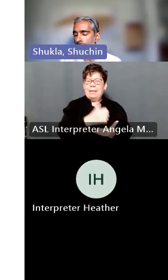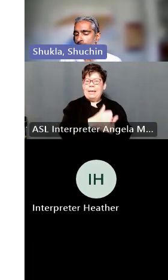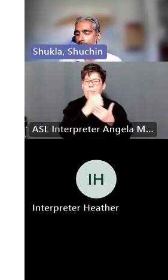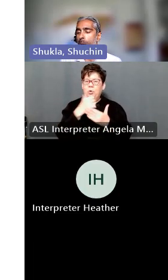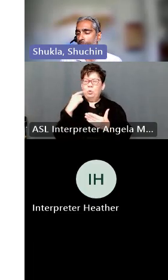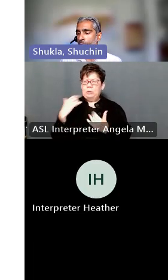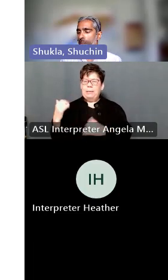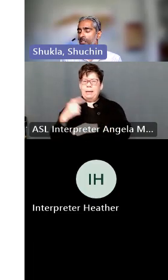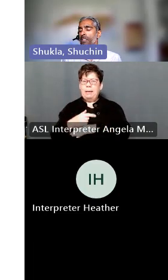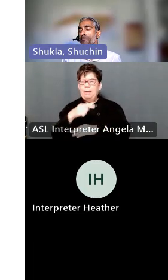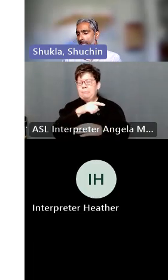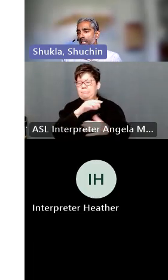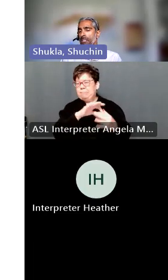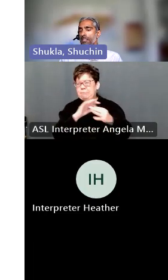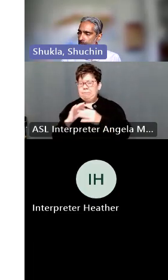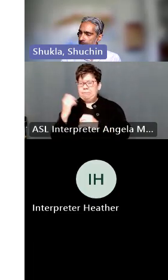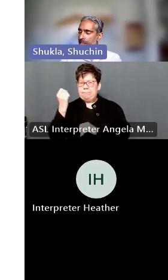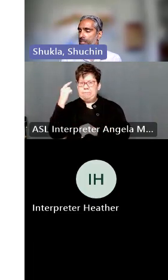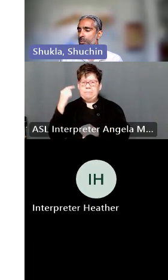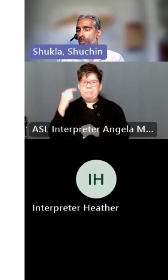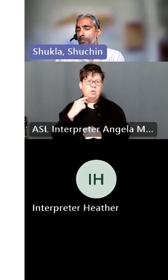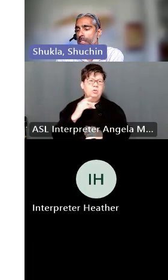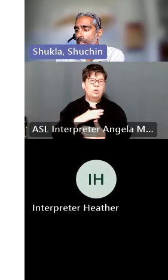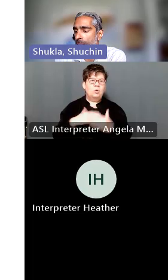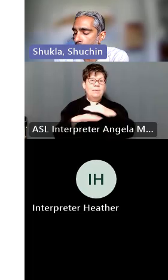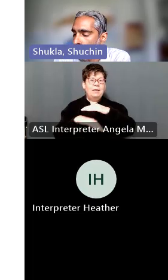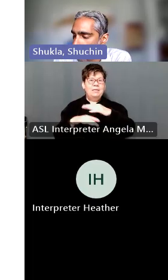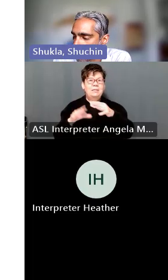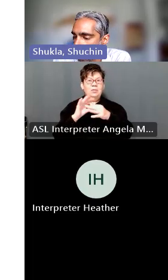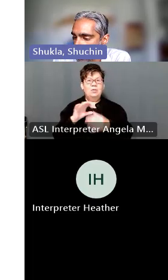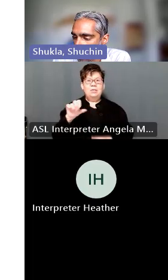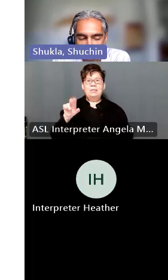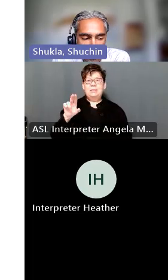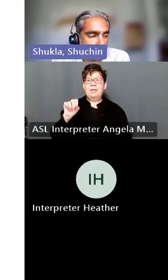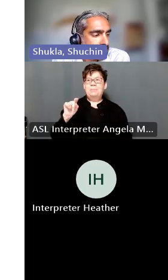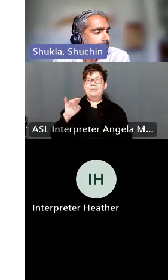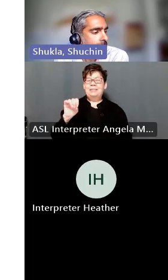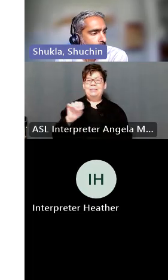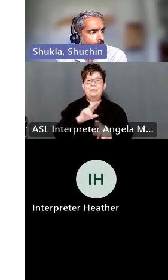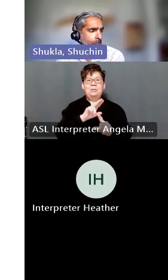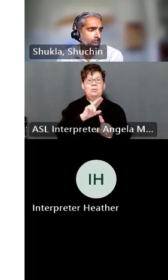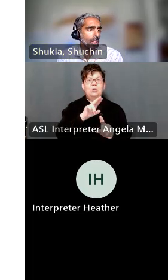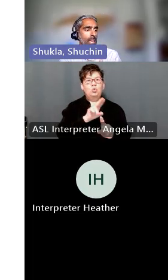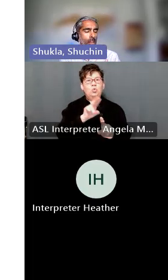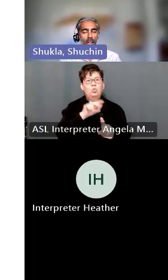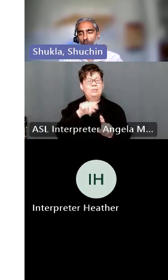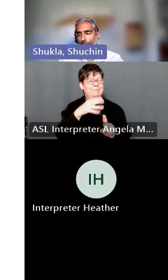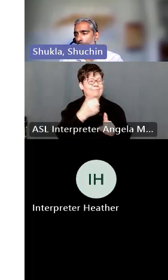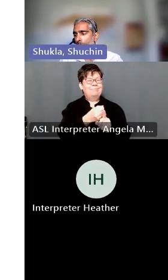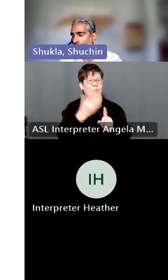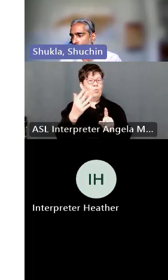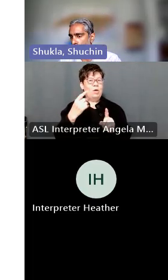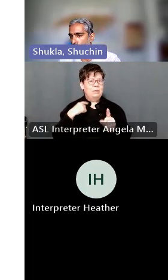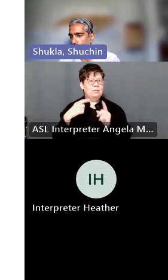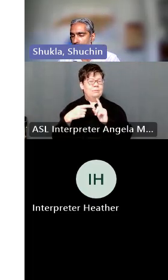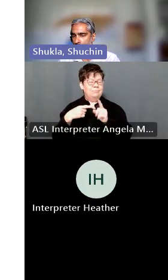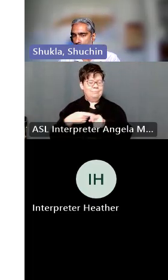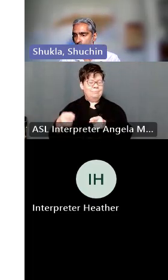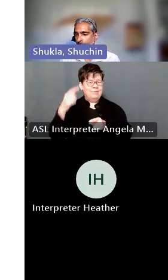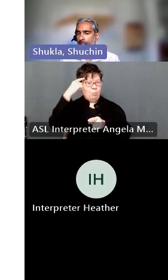talking about today. That one focused on the basics of substance use disorder, particularly the brain science behind it. But here I'm going to review